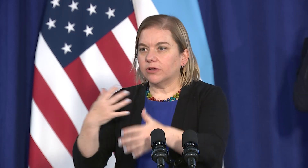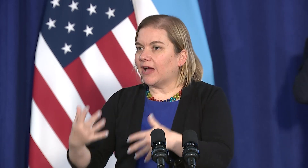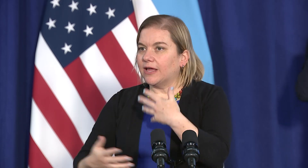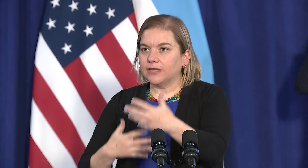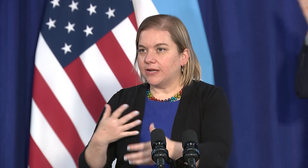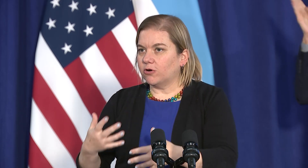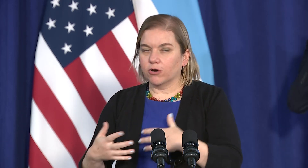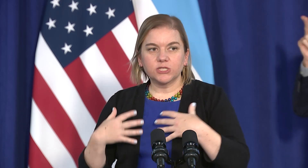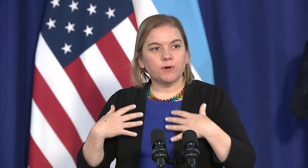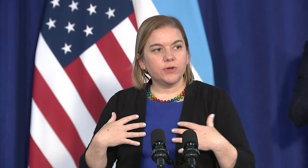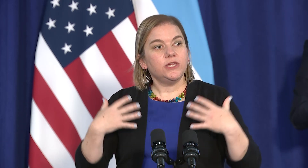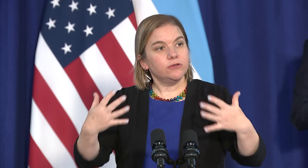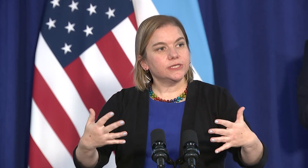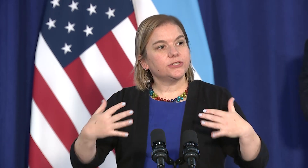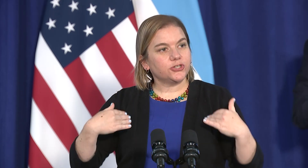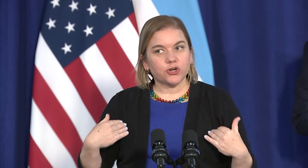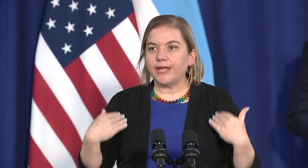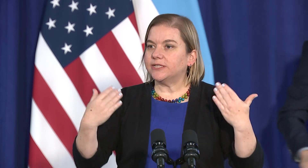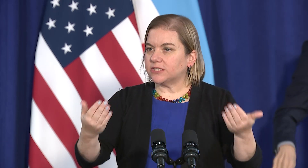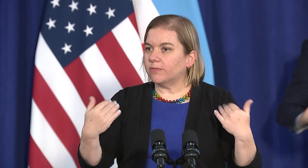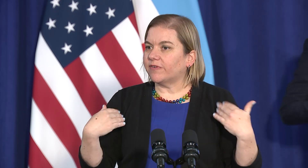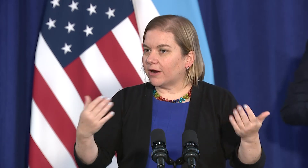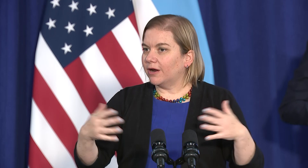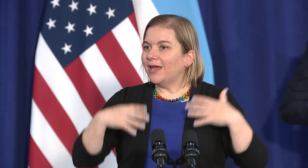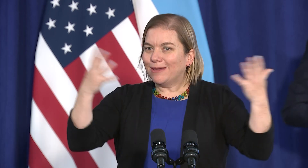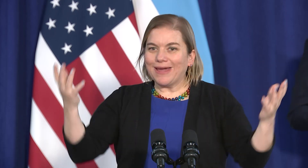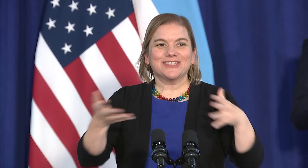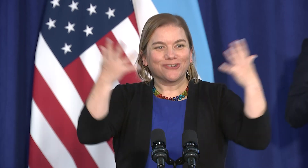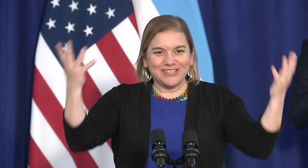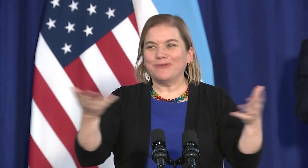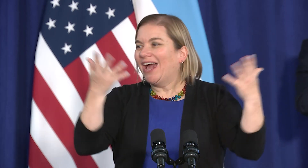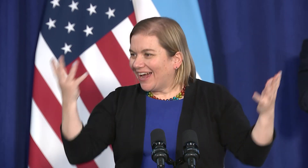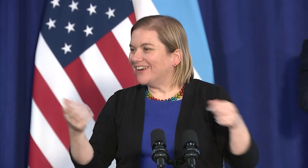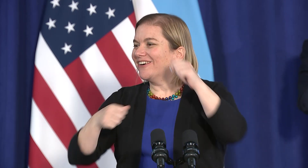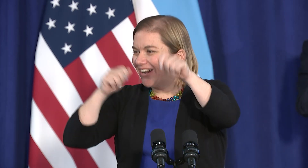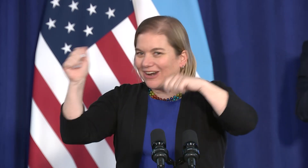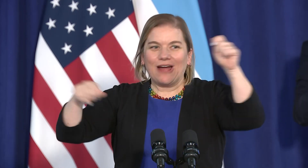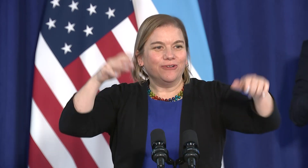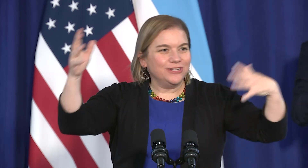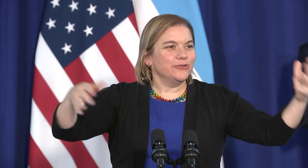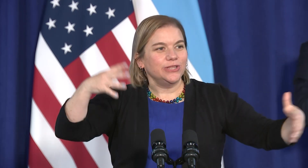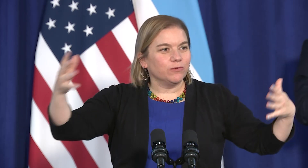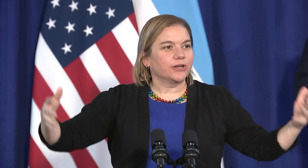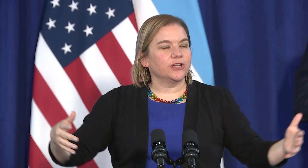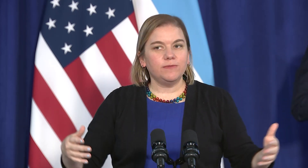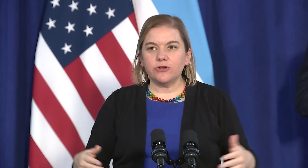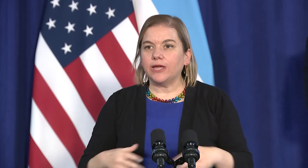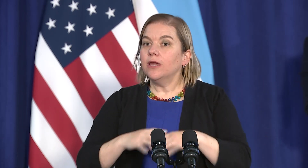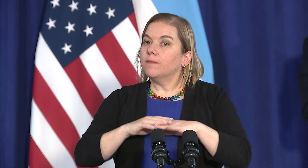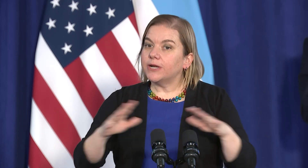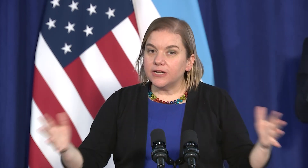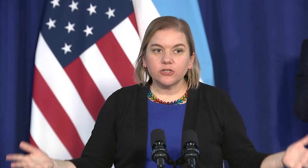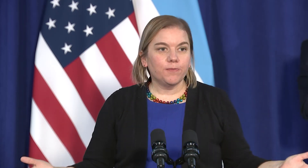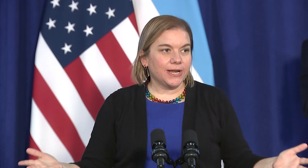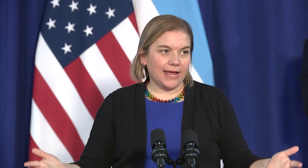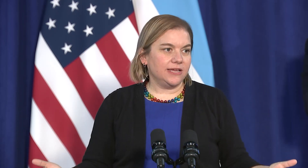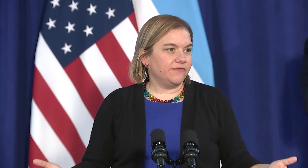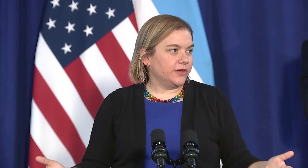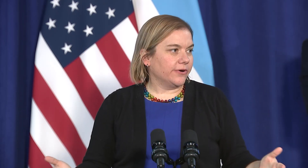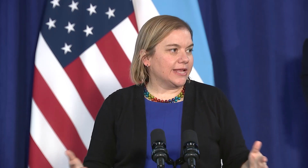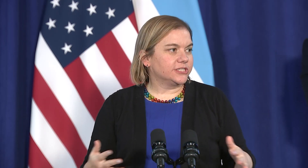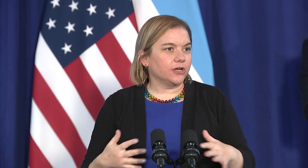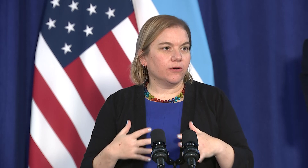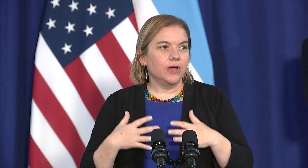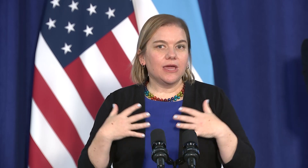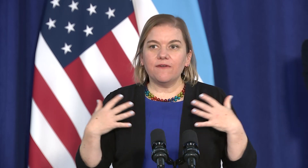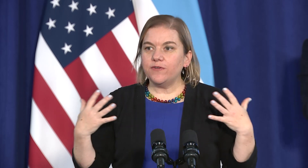short sort of online course, but we use it to train some of our ambassadors that we hire and are out and doing the work in community. But it is open to any of